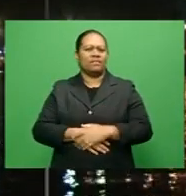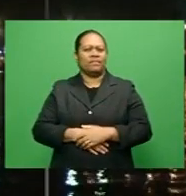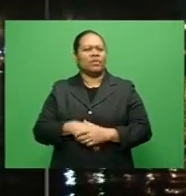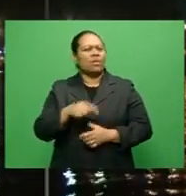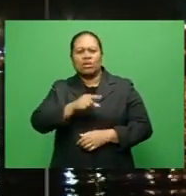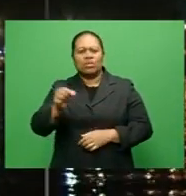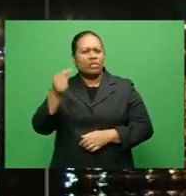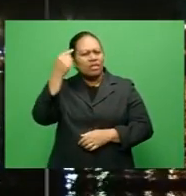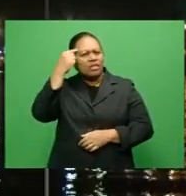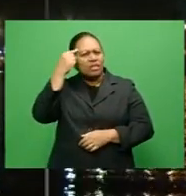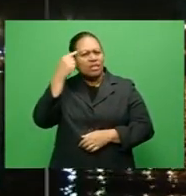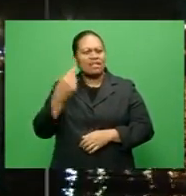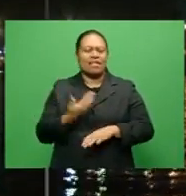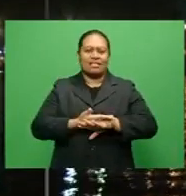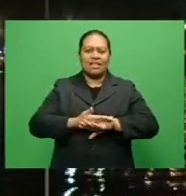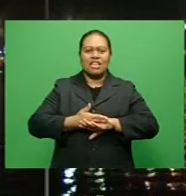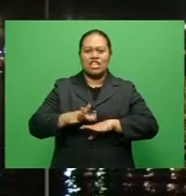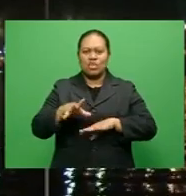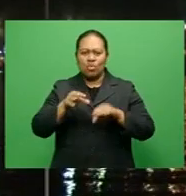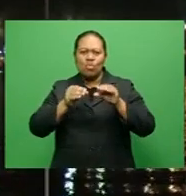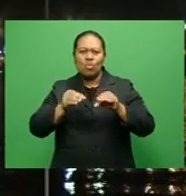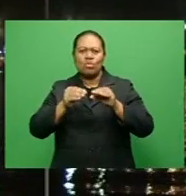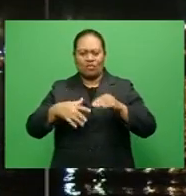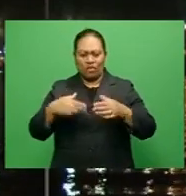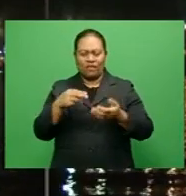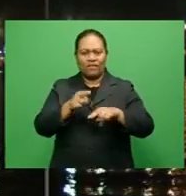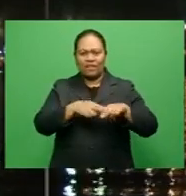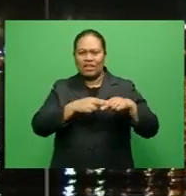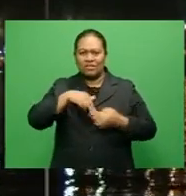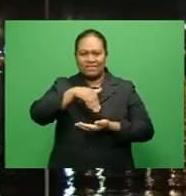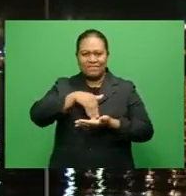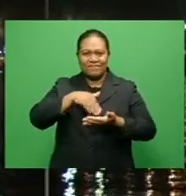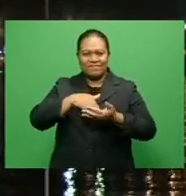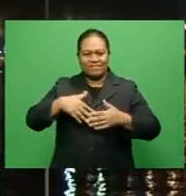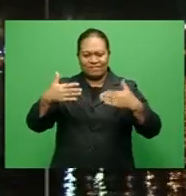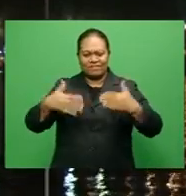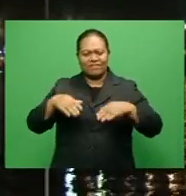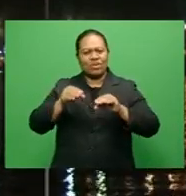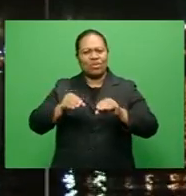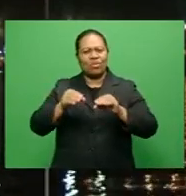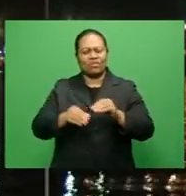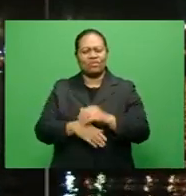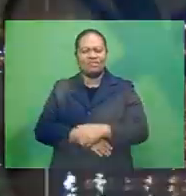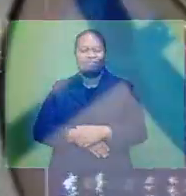do you think of Joe Rambele's appointment as the new Fiji Mbati coach?